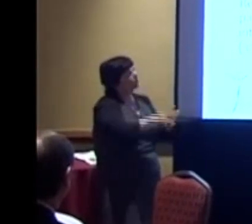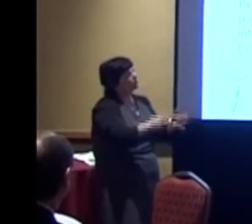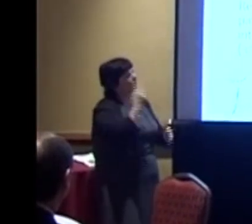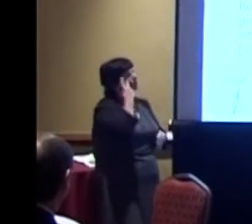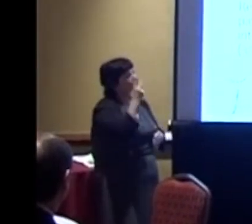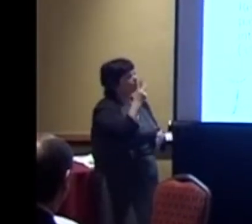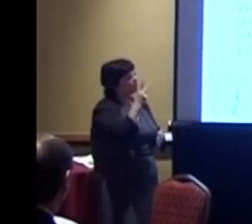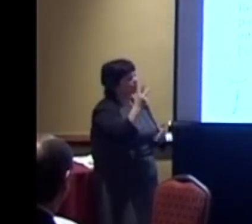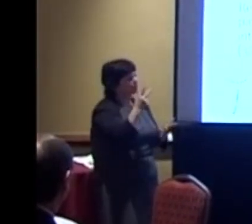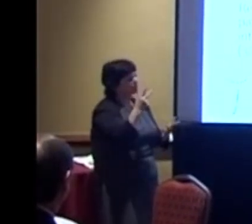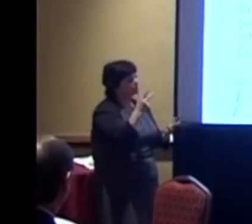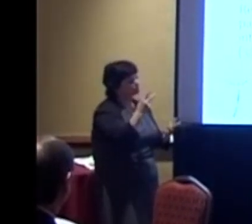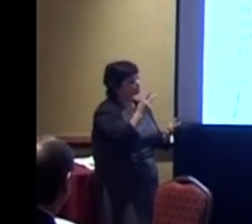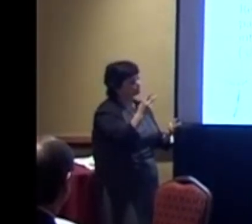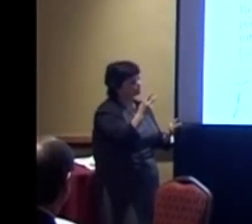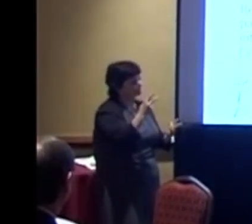see.